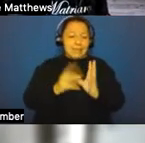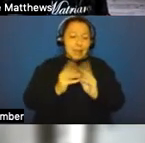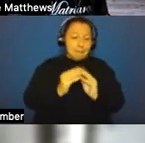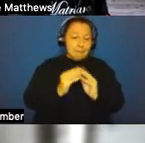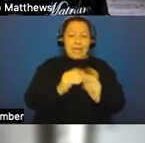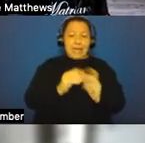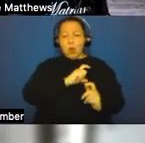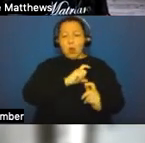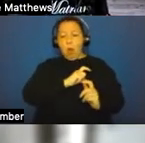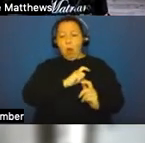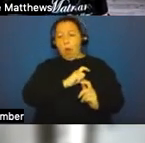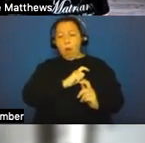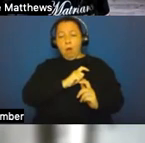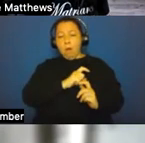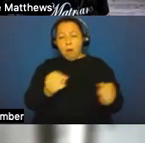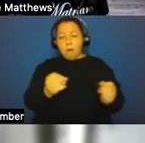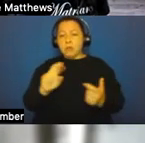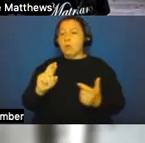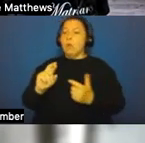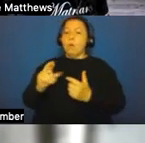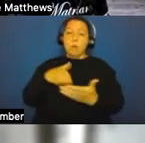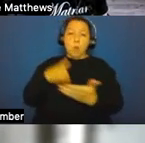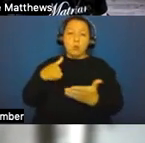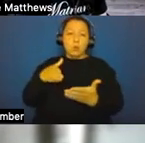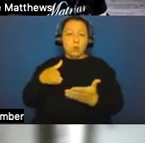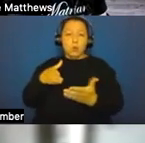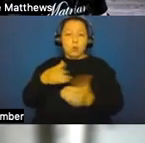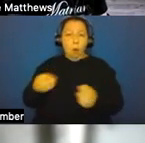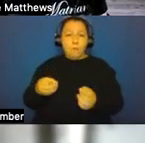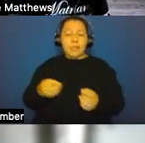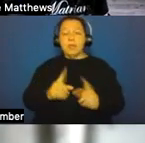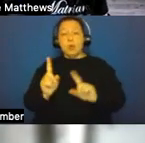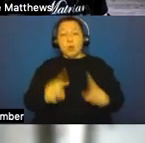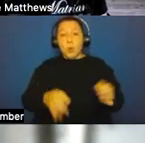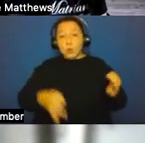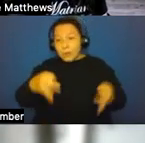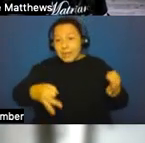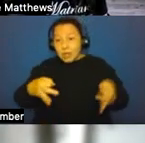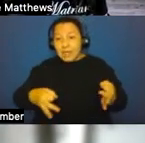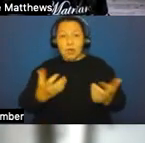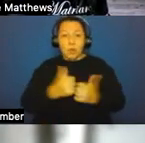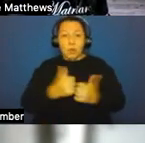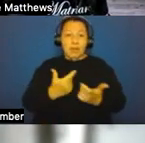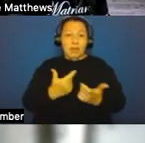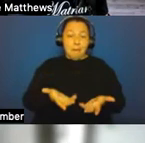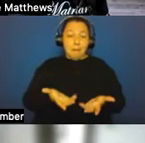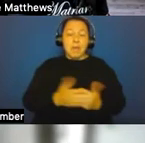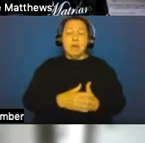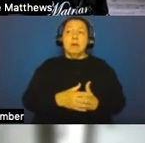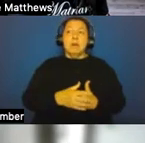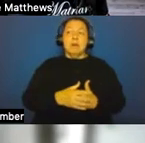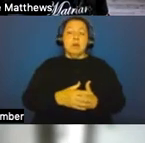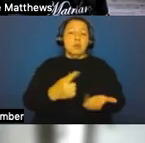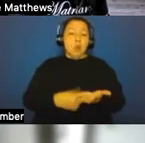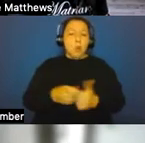or prosecutor's office, attending hearings with them, talking to them about trial